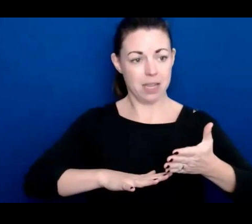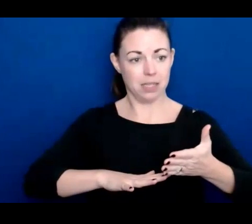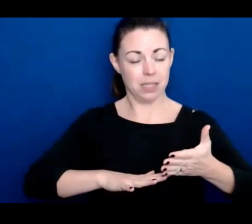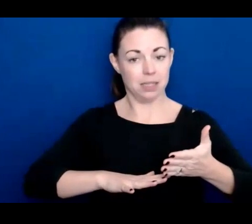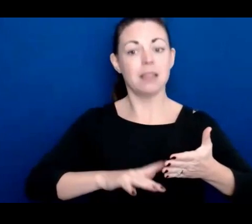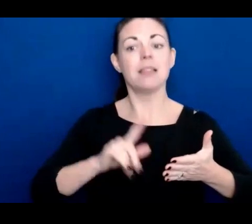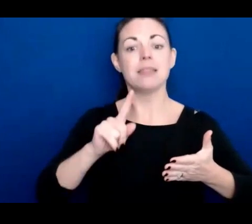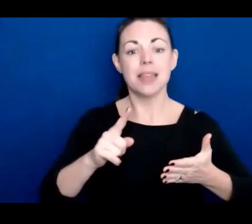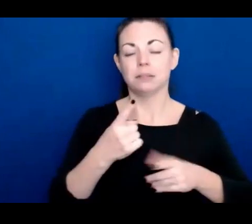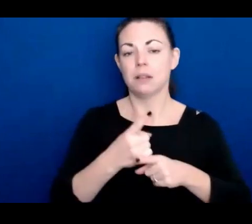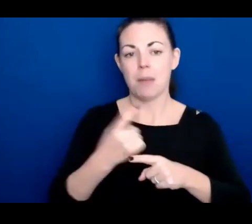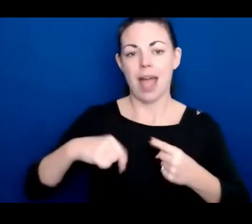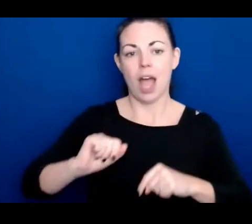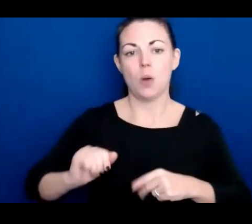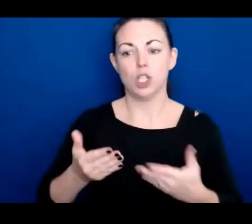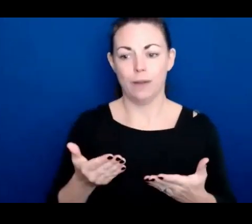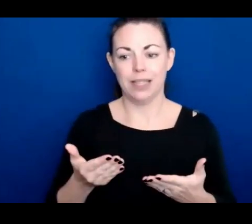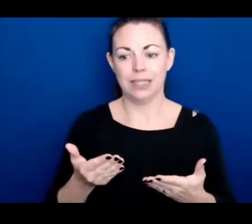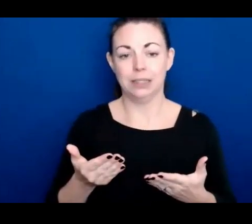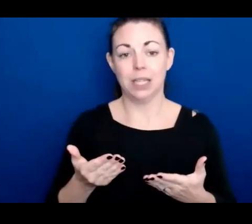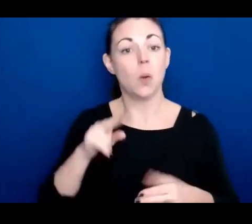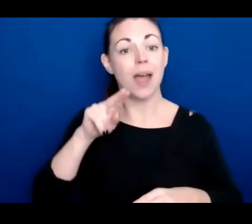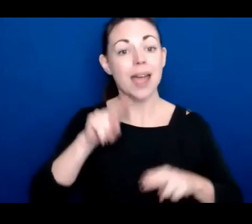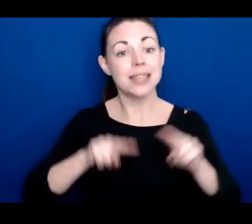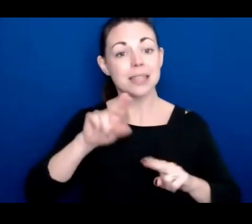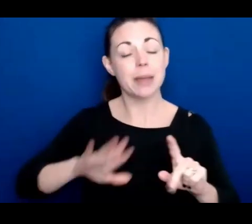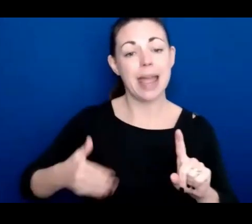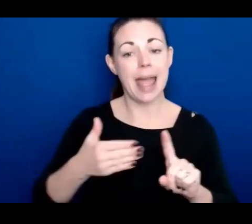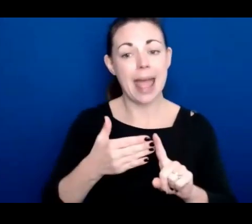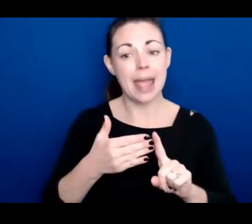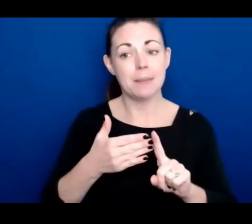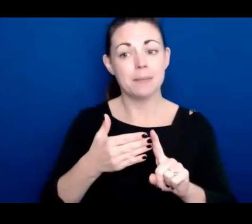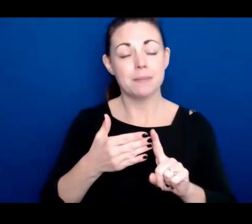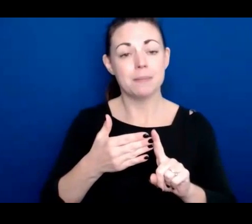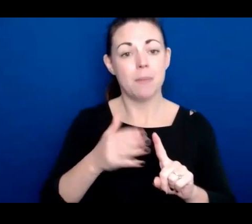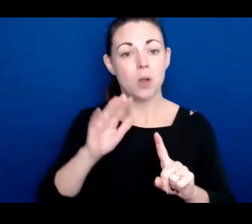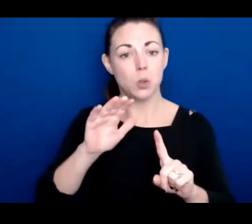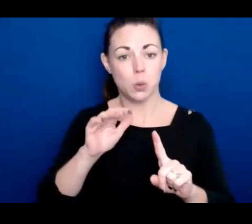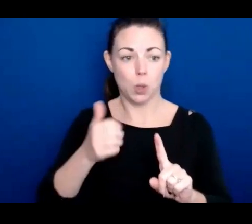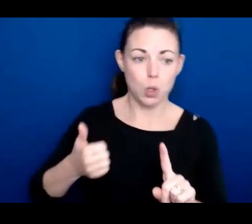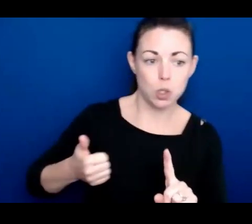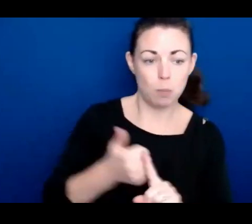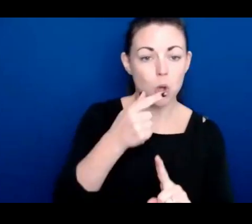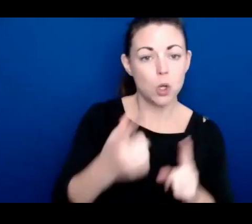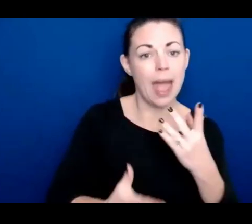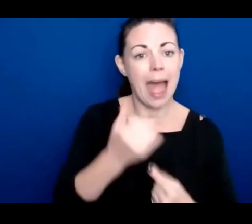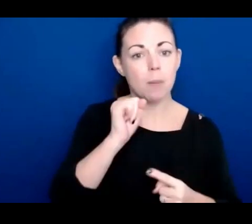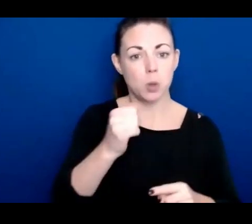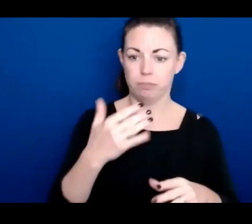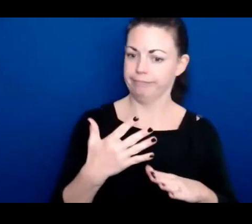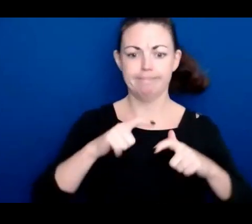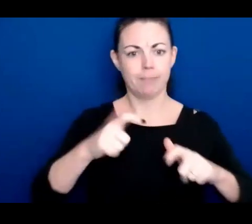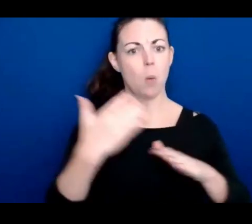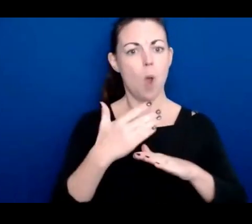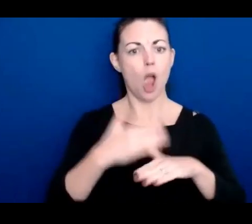Posturite. So the assessment is basically aimed to put in support to help you achieve your day-to-day working role.